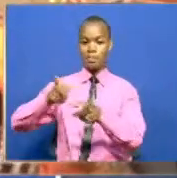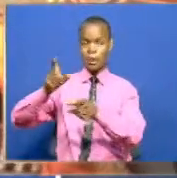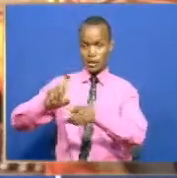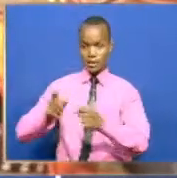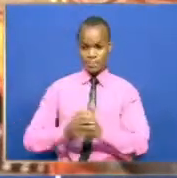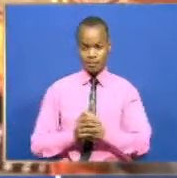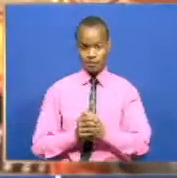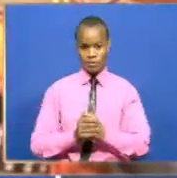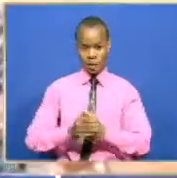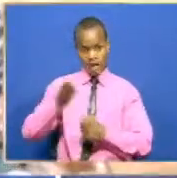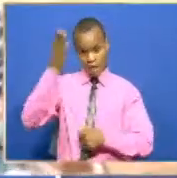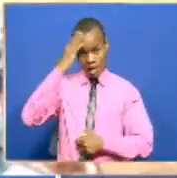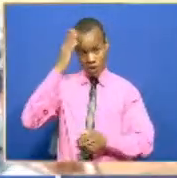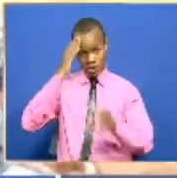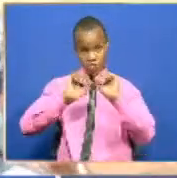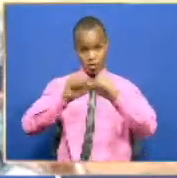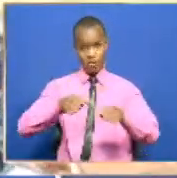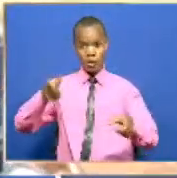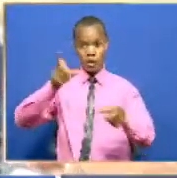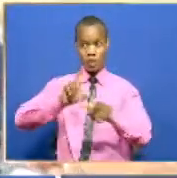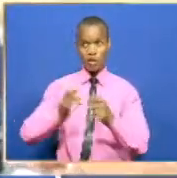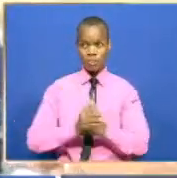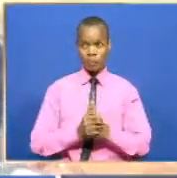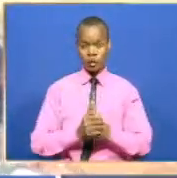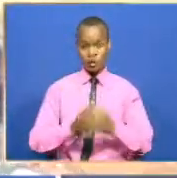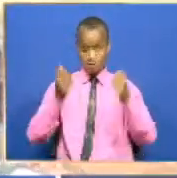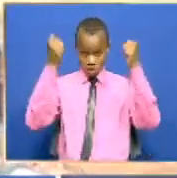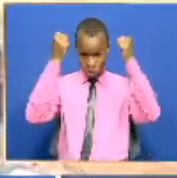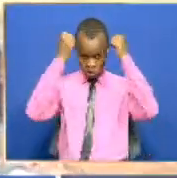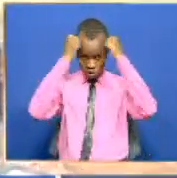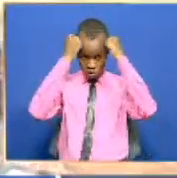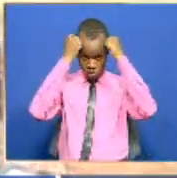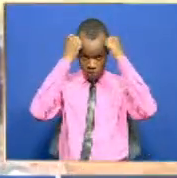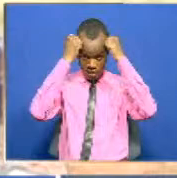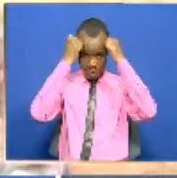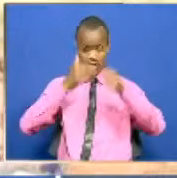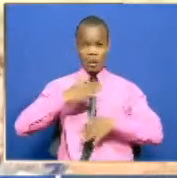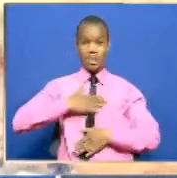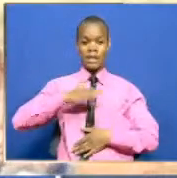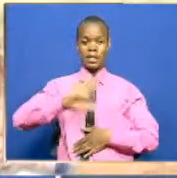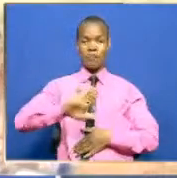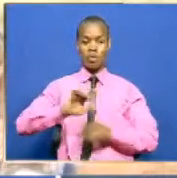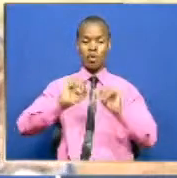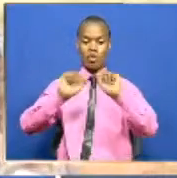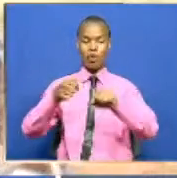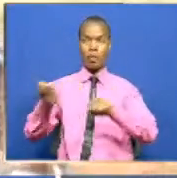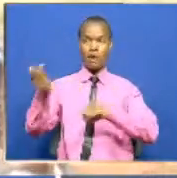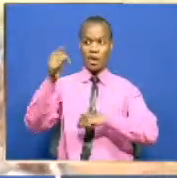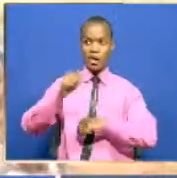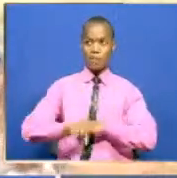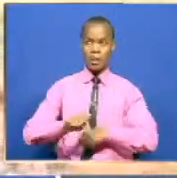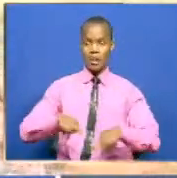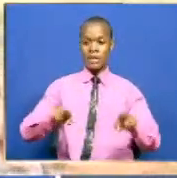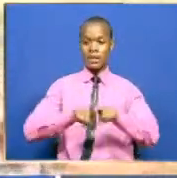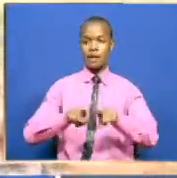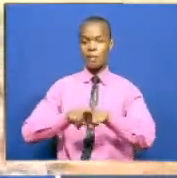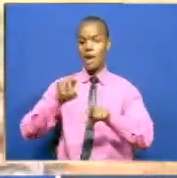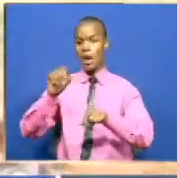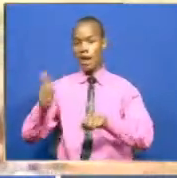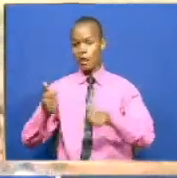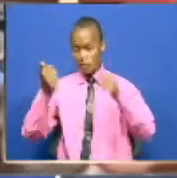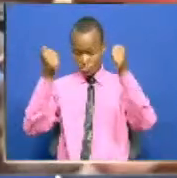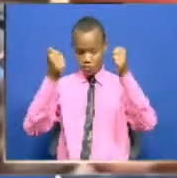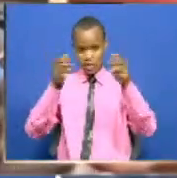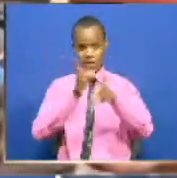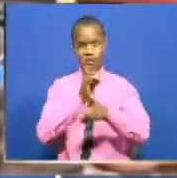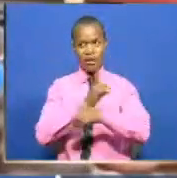ya elimu itaongezeka. Watoto ya Samburu atatoka huko na atakuja hapa. Na yetu pia ataenda huko